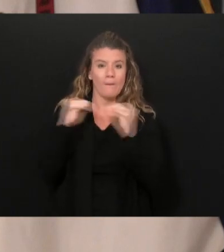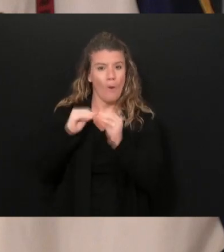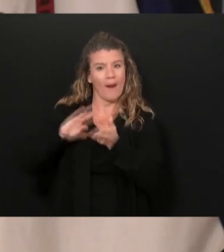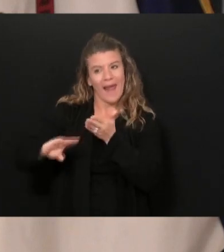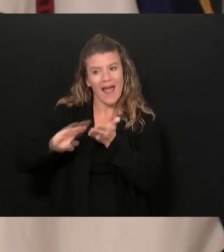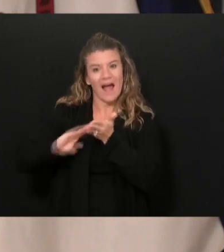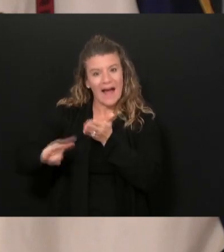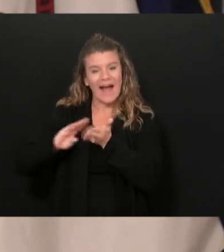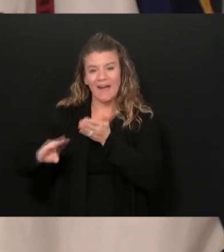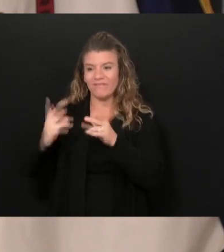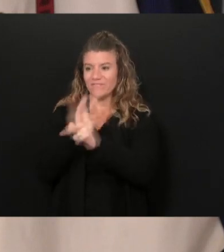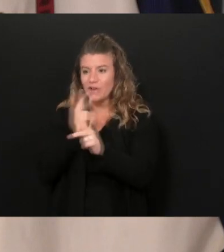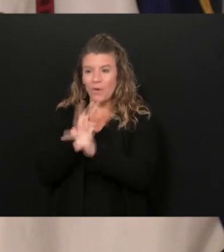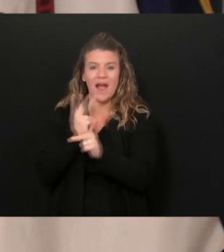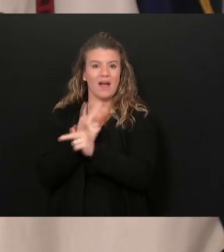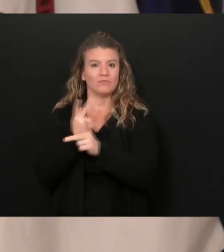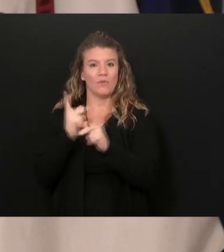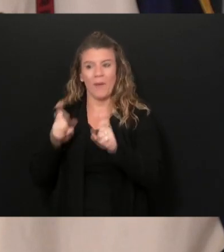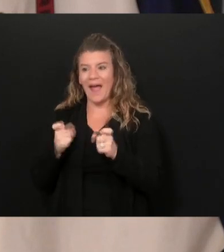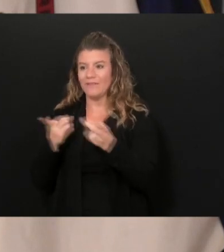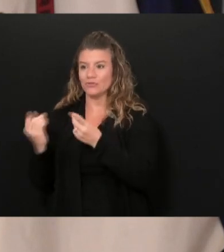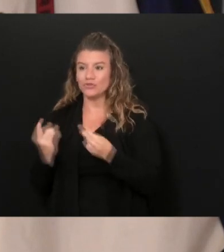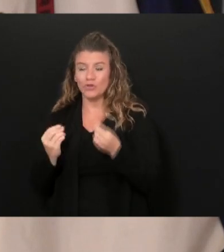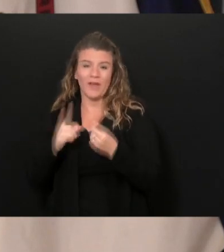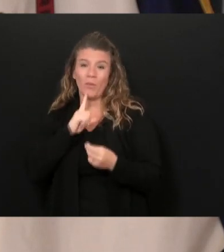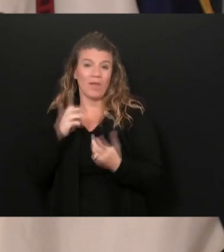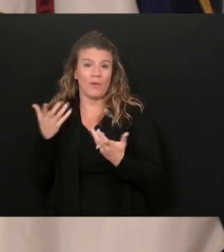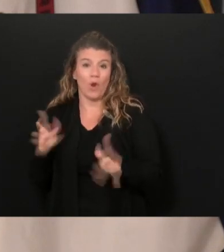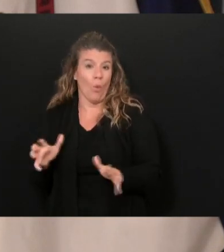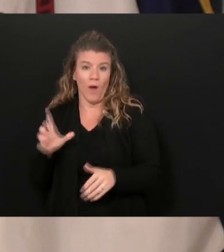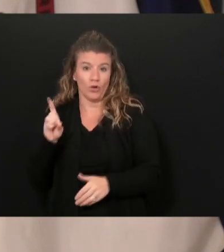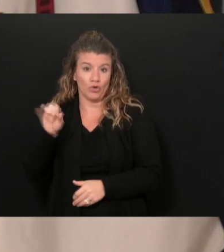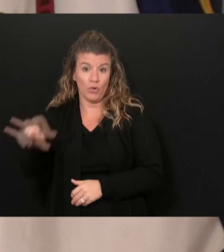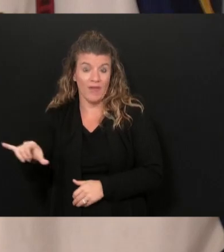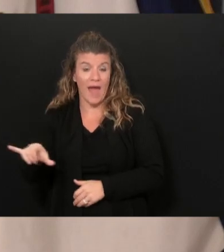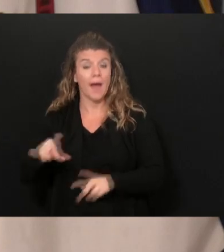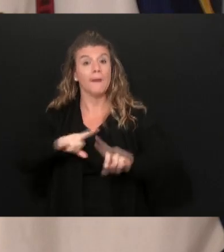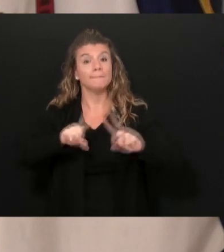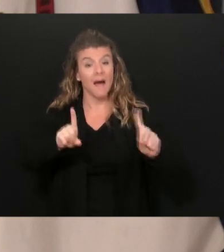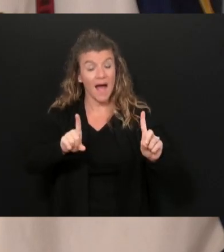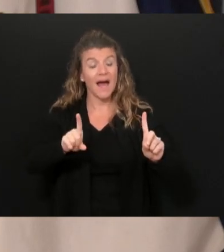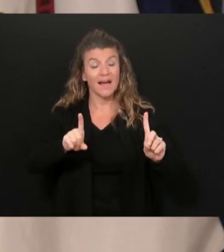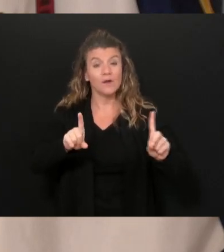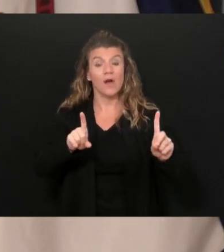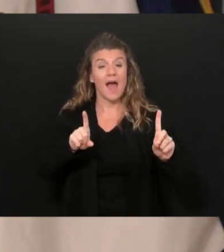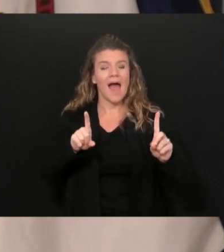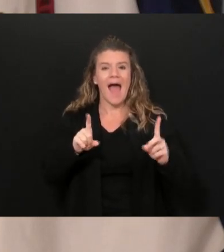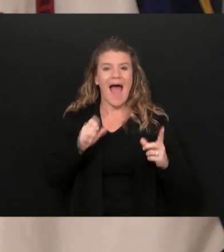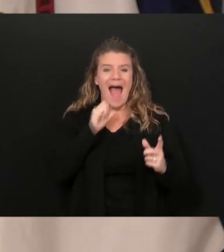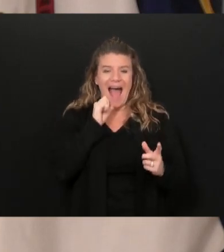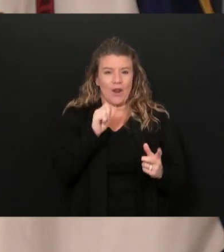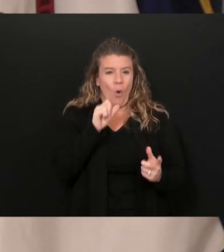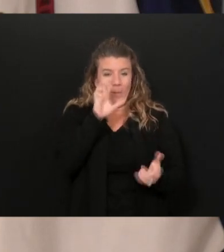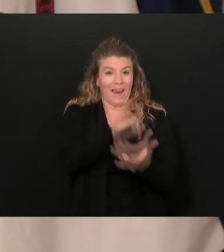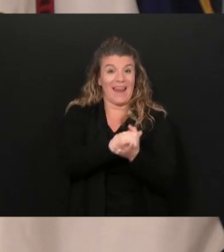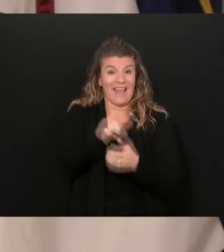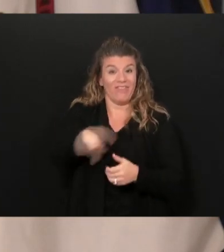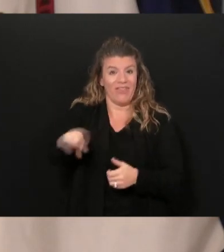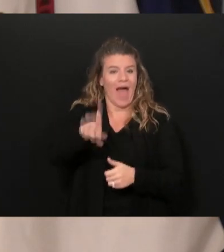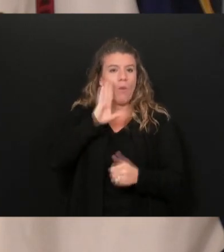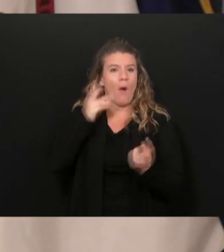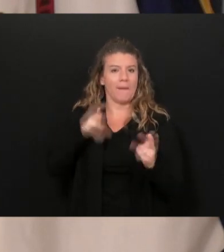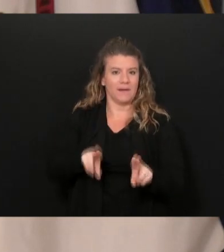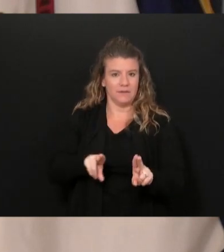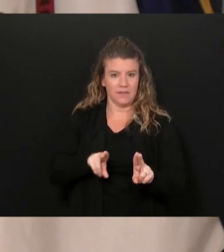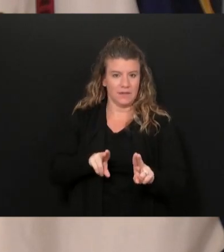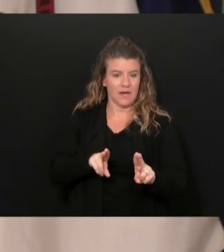the things that are, just terrible to do. On the other hand, I don't believe that. I don't believe that's going to